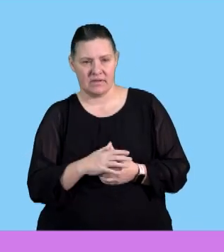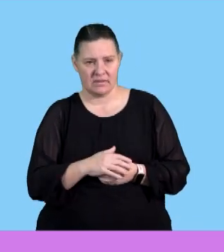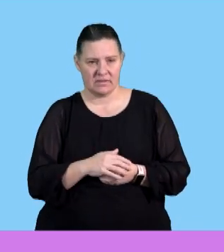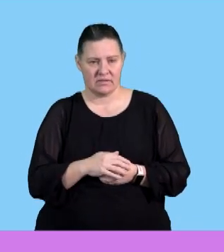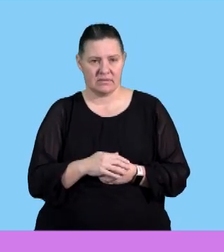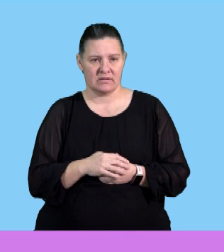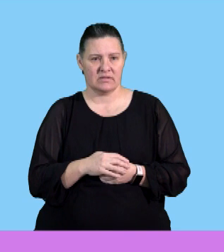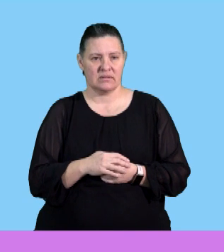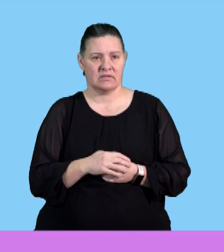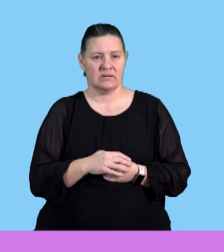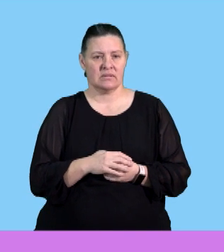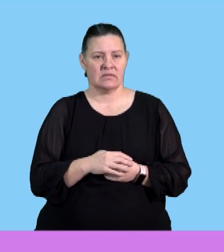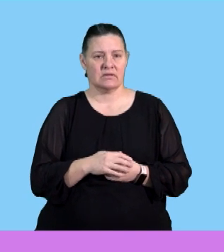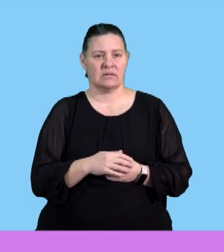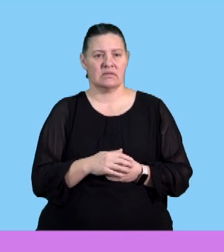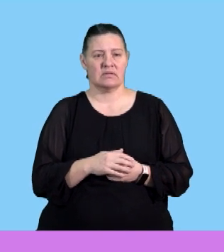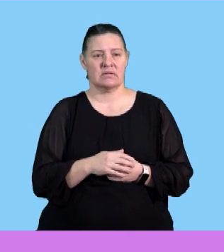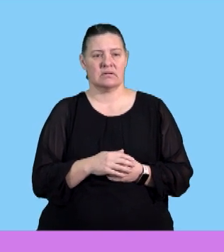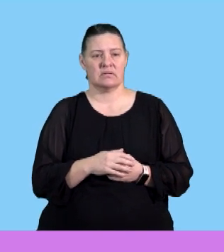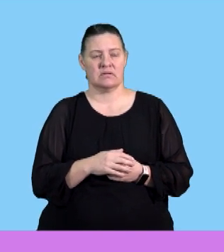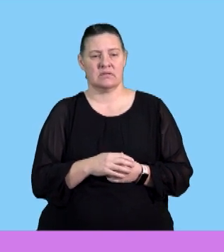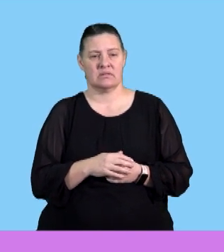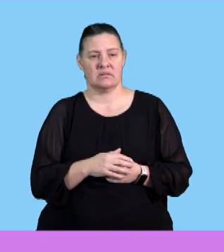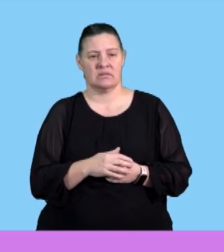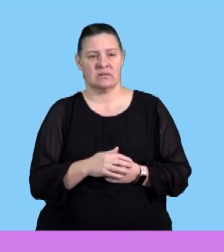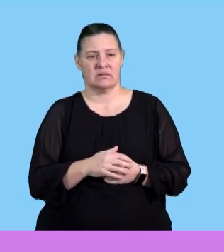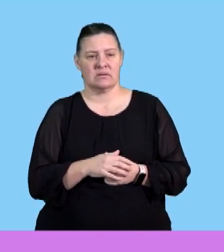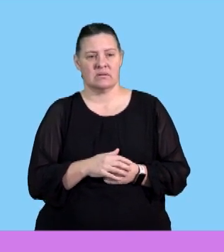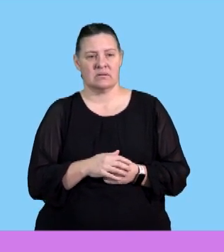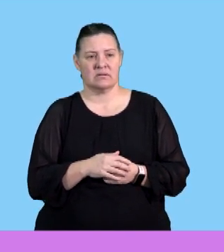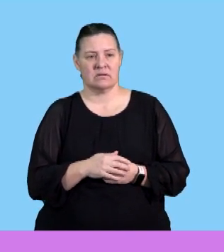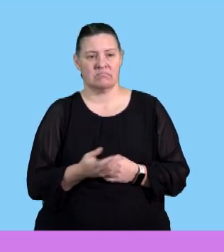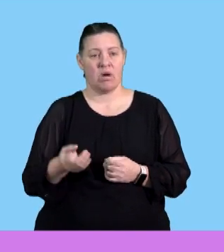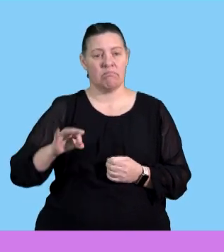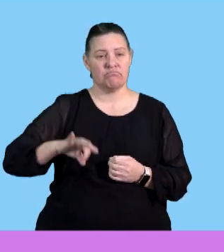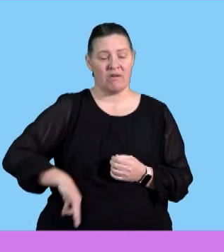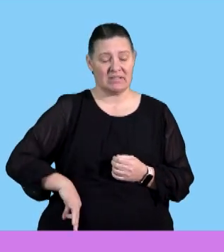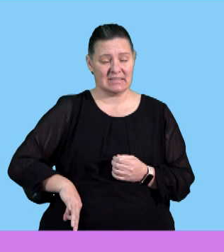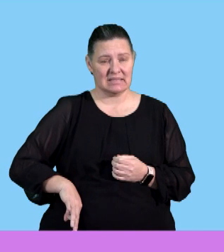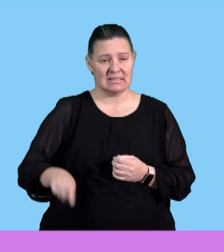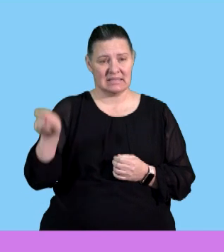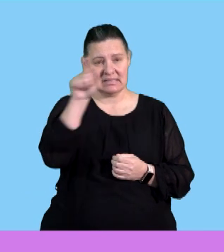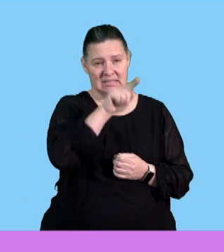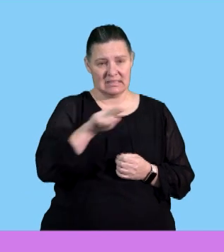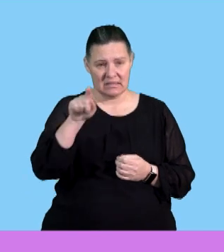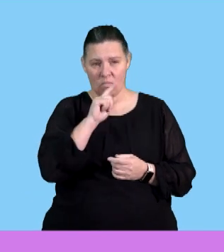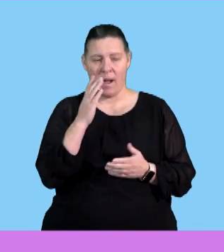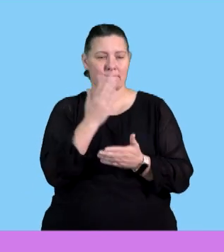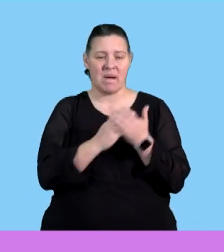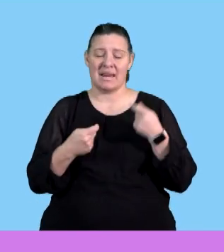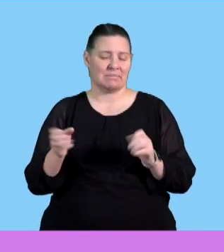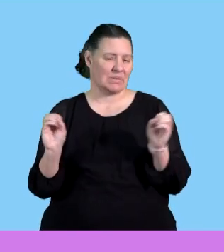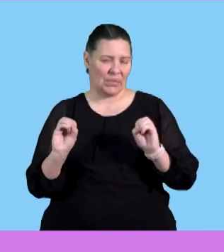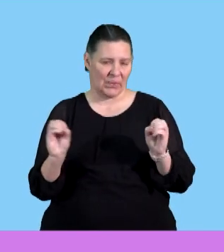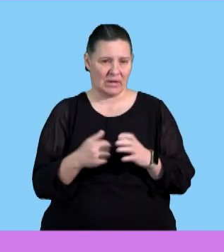for 145 Rand. She makes profit. I highlighted why, because it's not